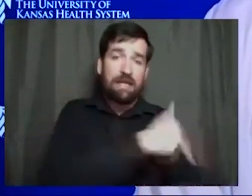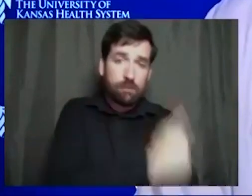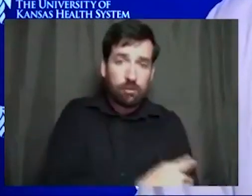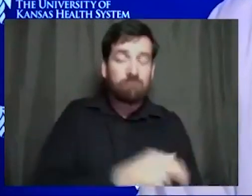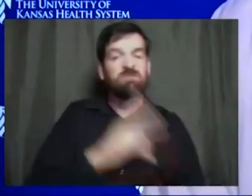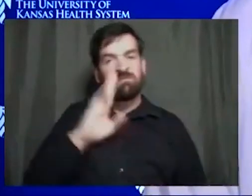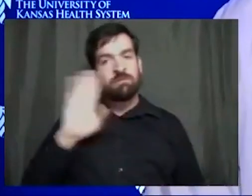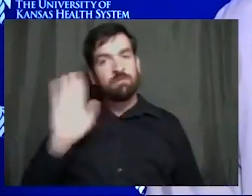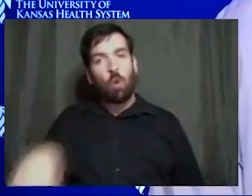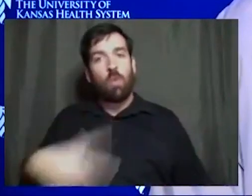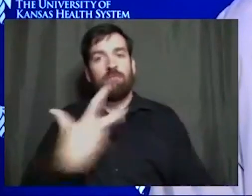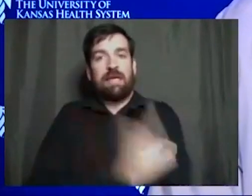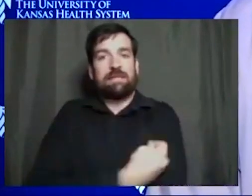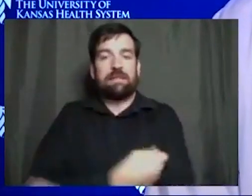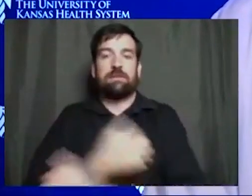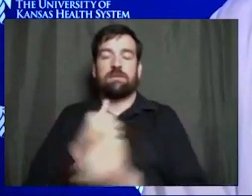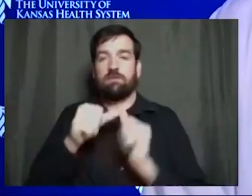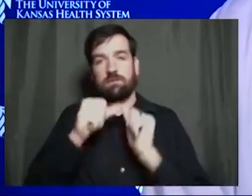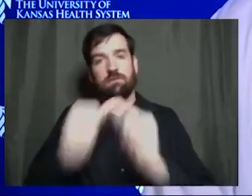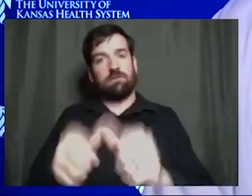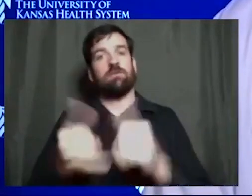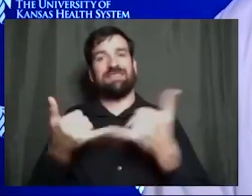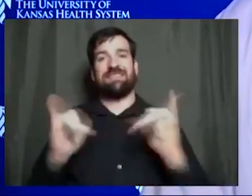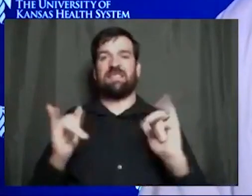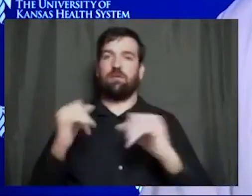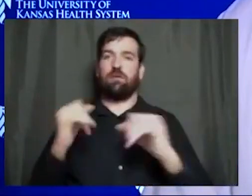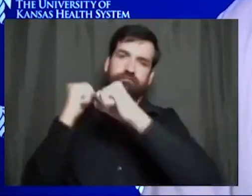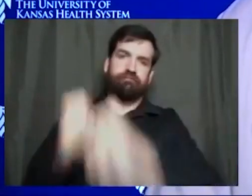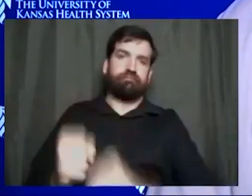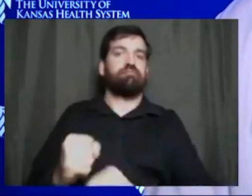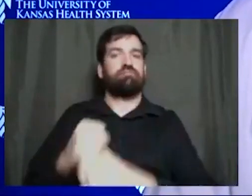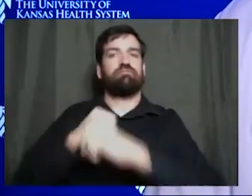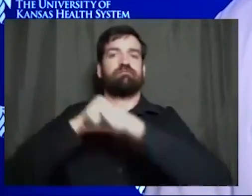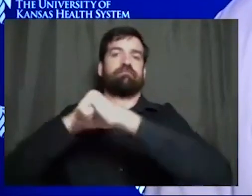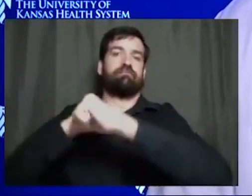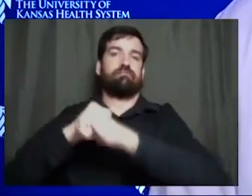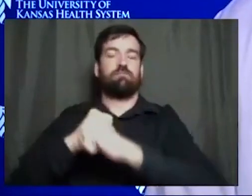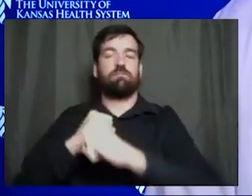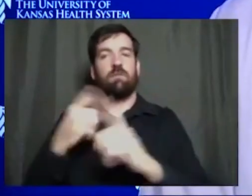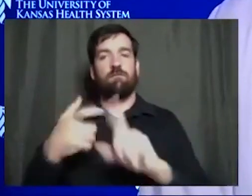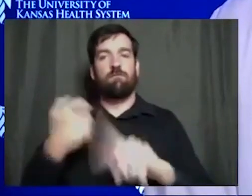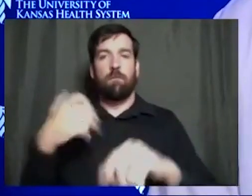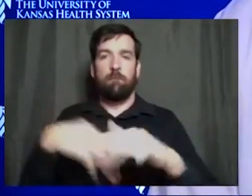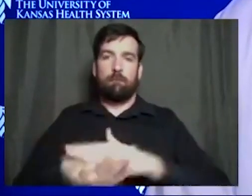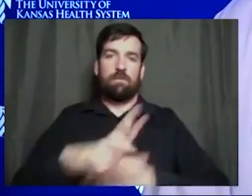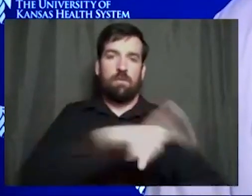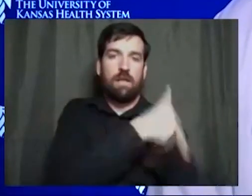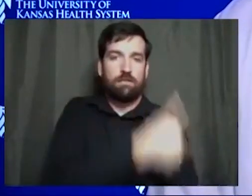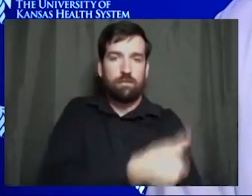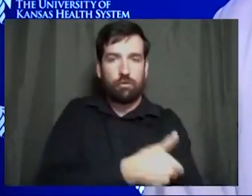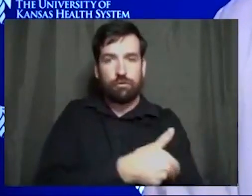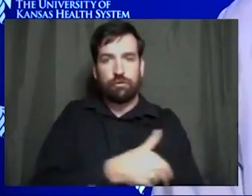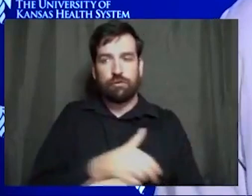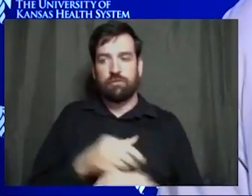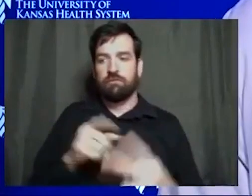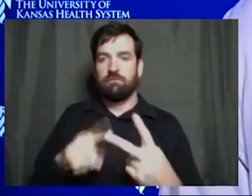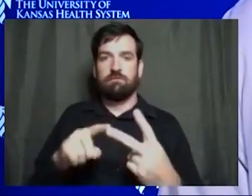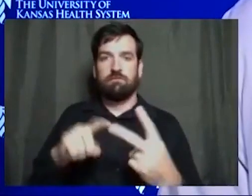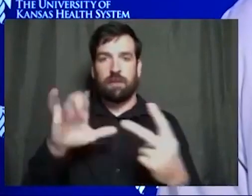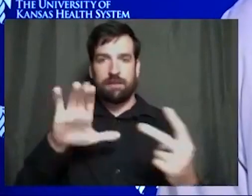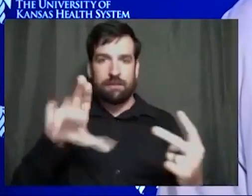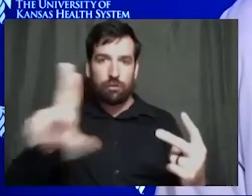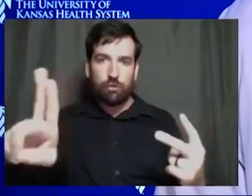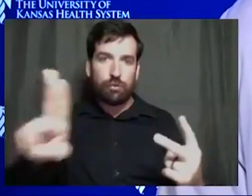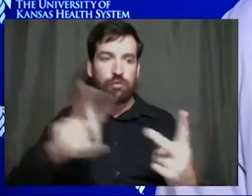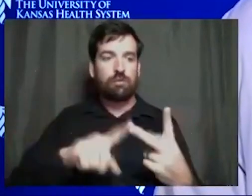vaccines continue to have very good efficacy against protecting people from going to the hospital, going into the ICU and dying. And that